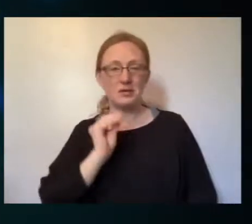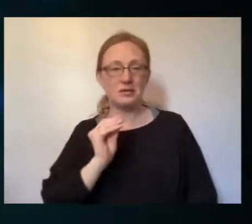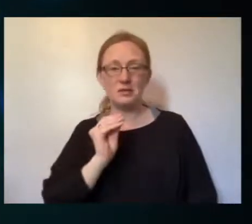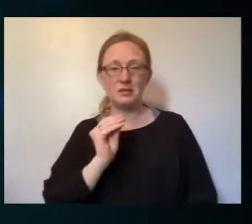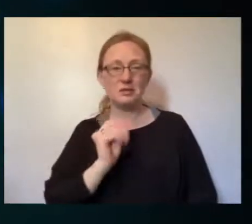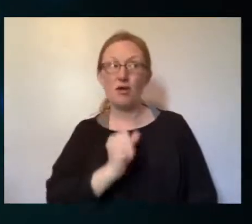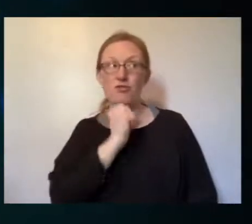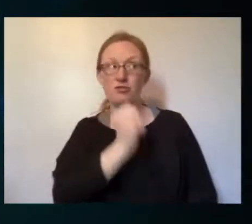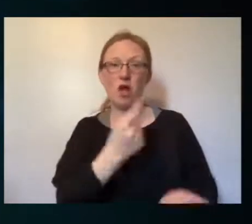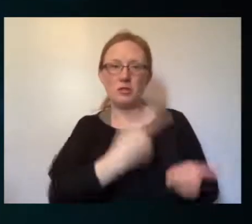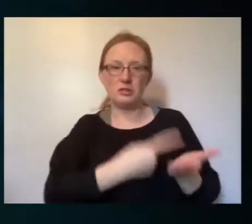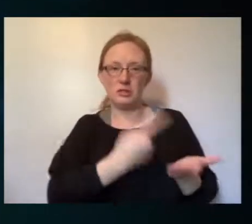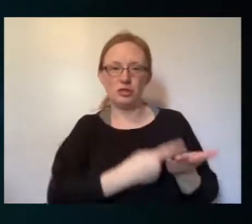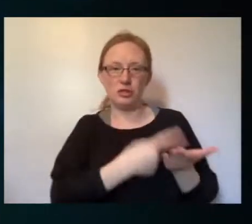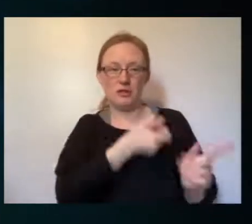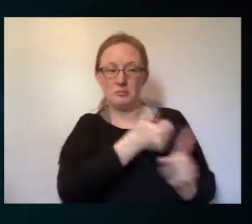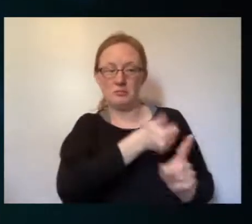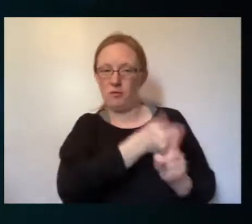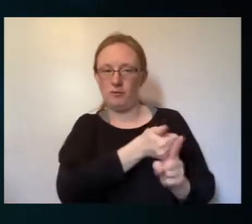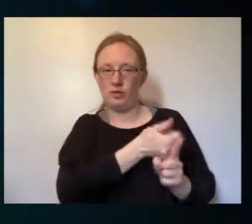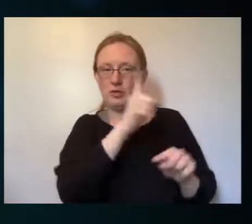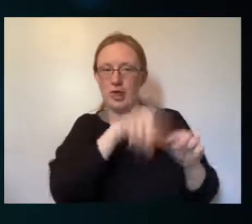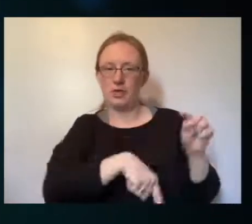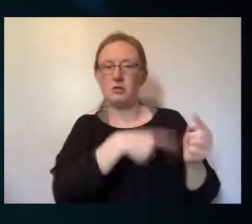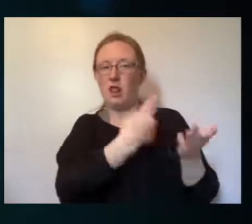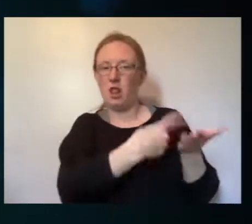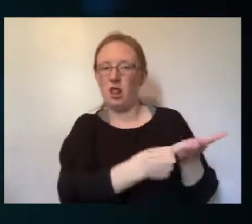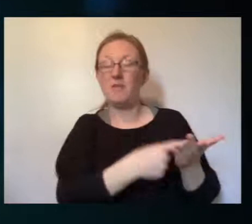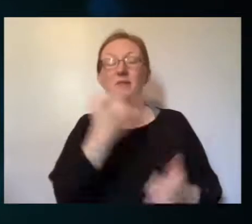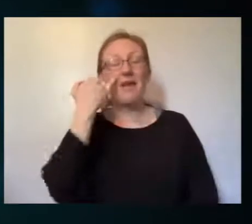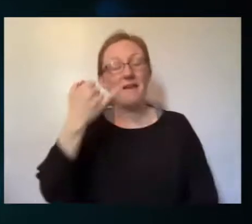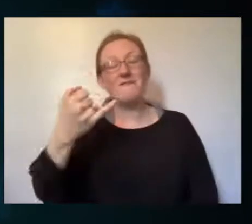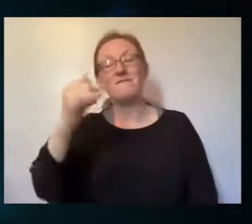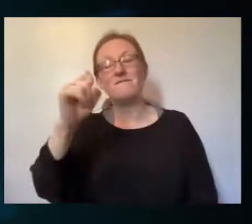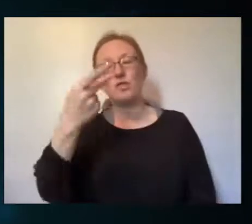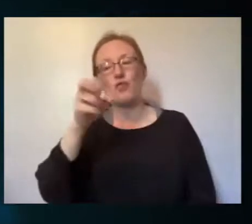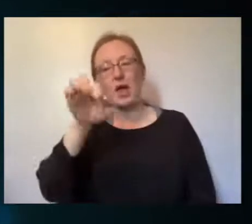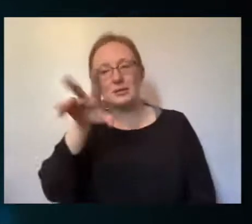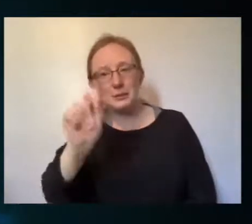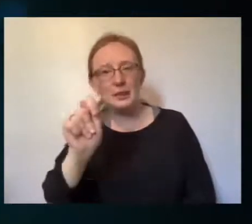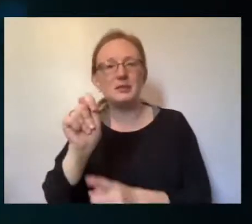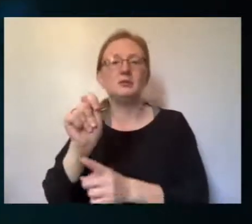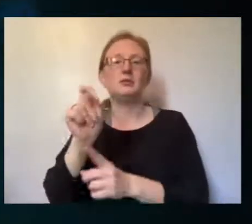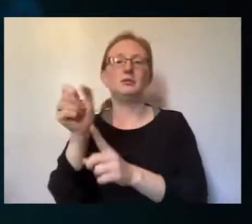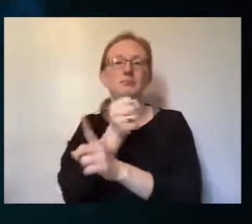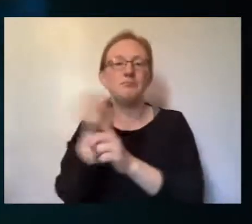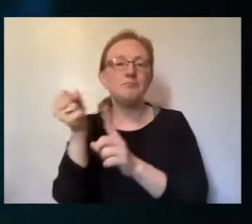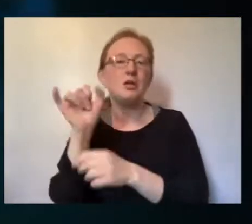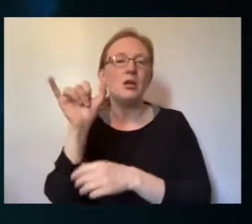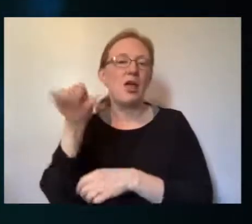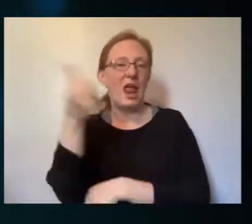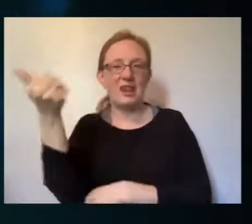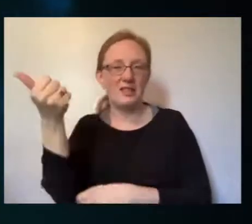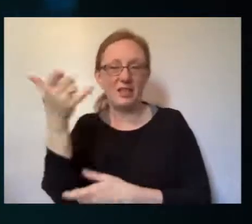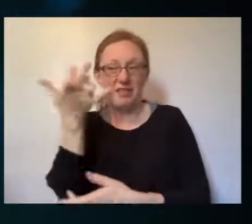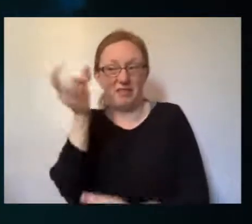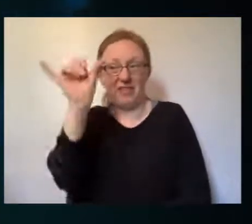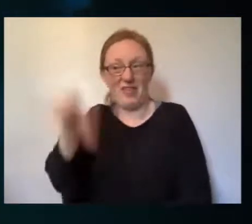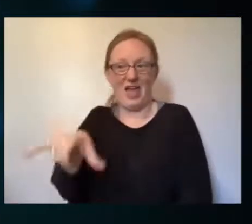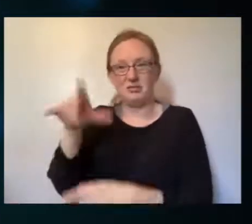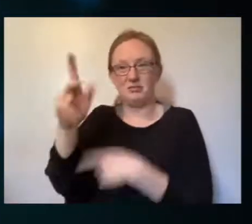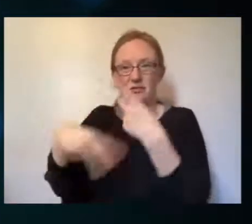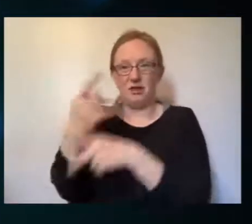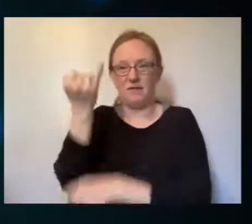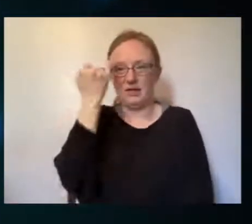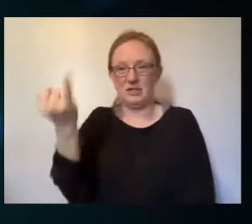for debate. And in the event of any harassment, discrimination, or additional needs by another attendee or presenter,